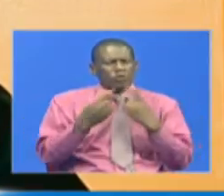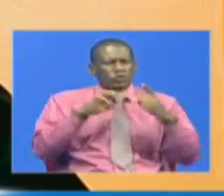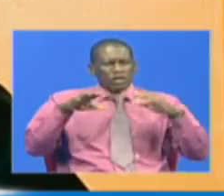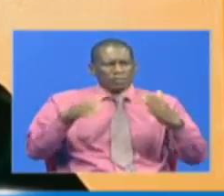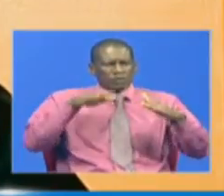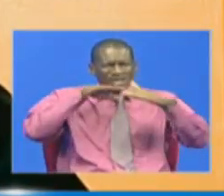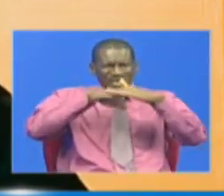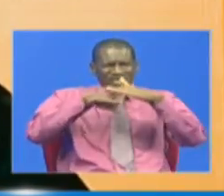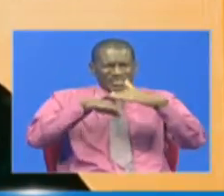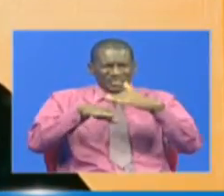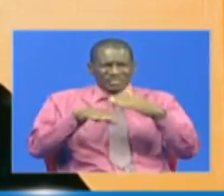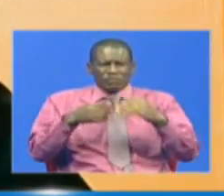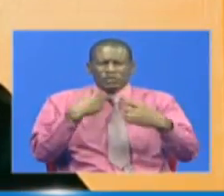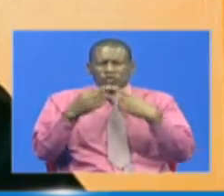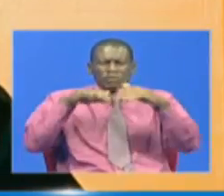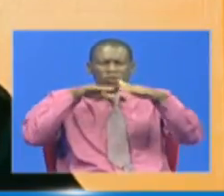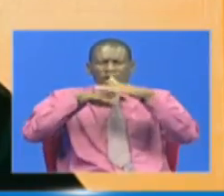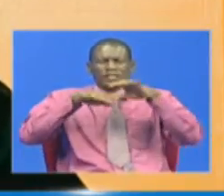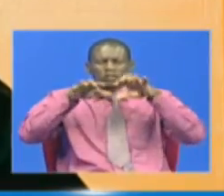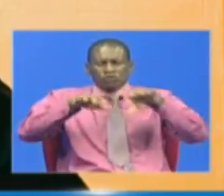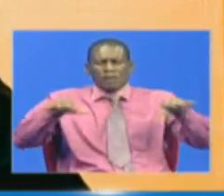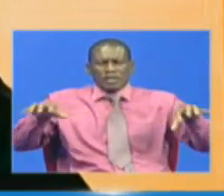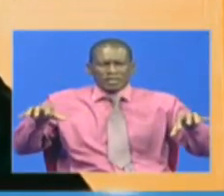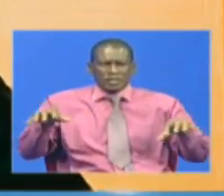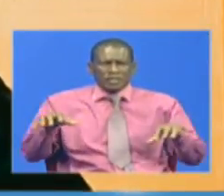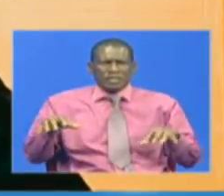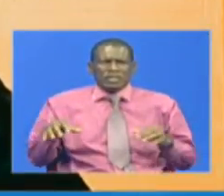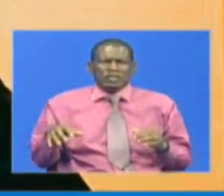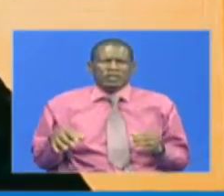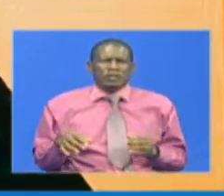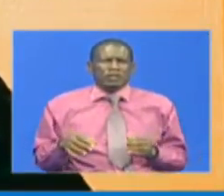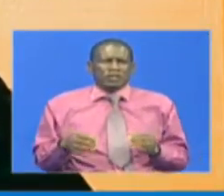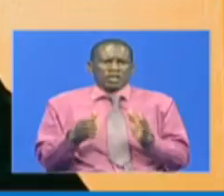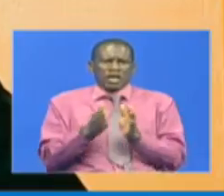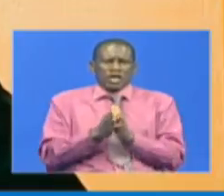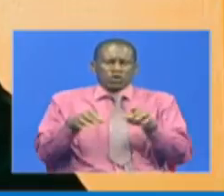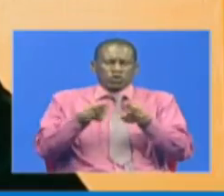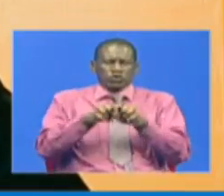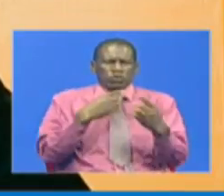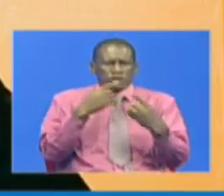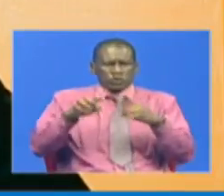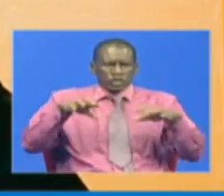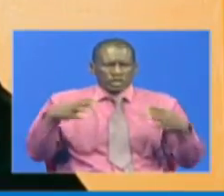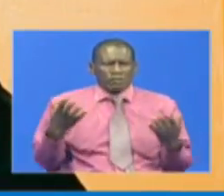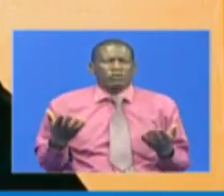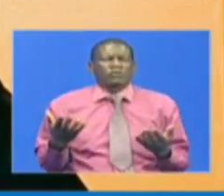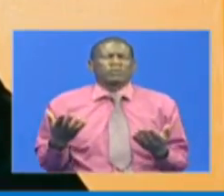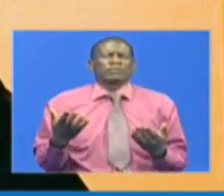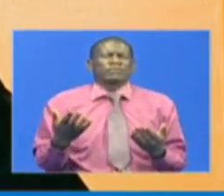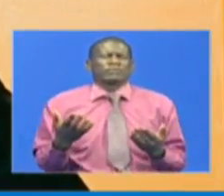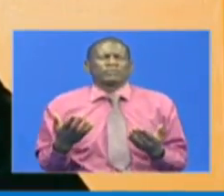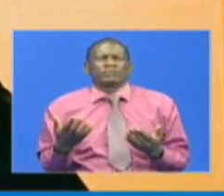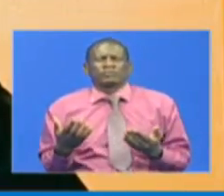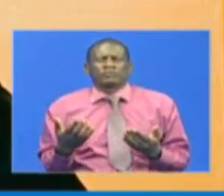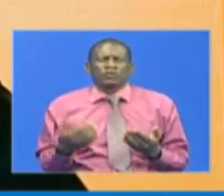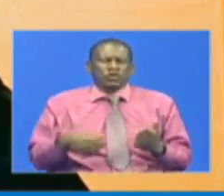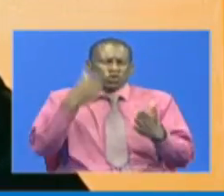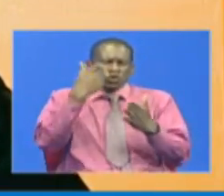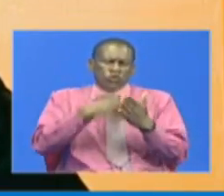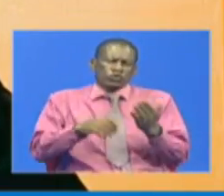access to markets, and we were also talking about cost of